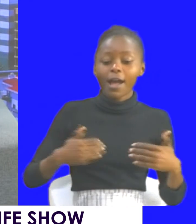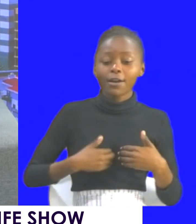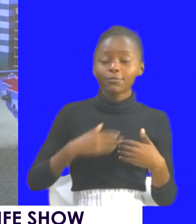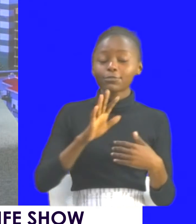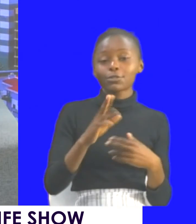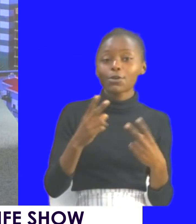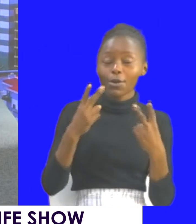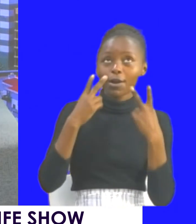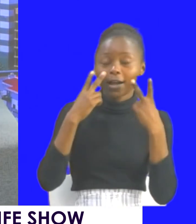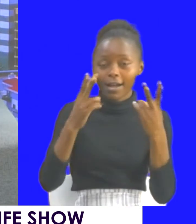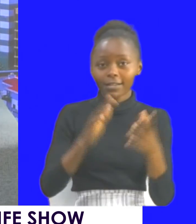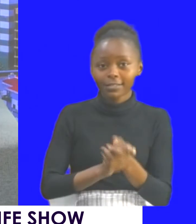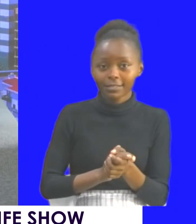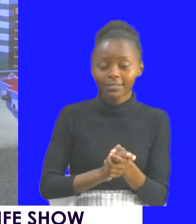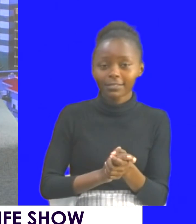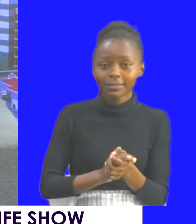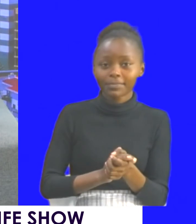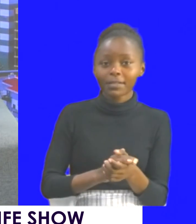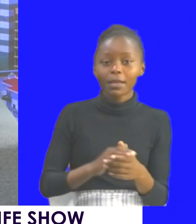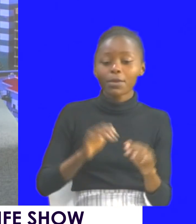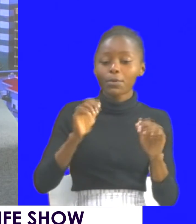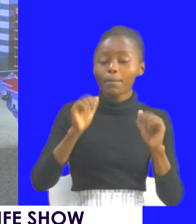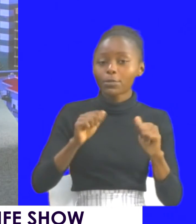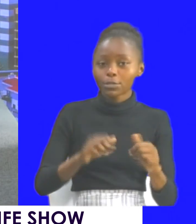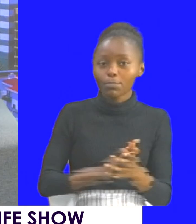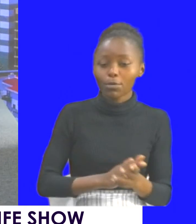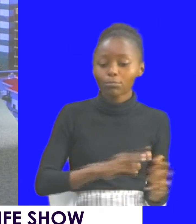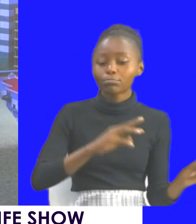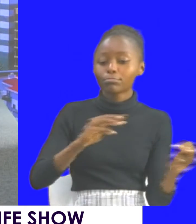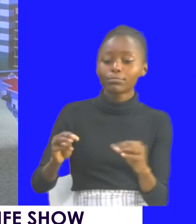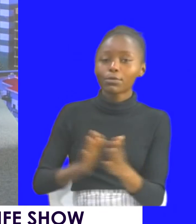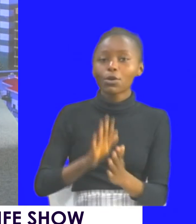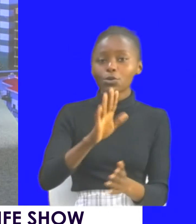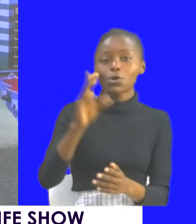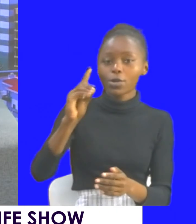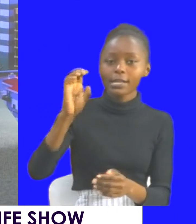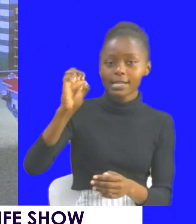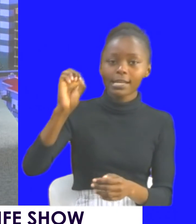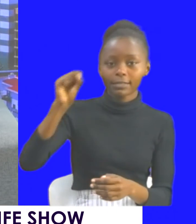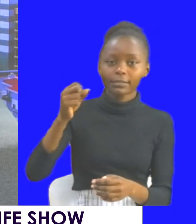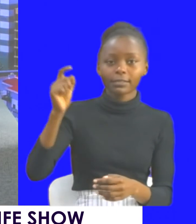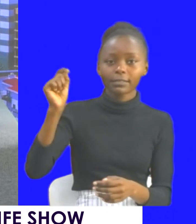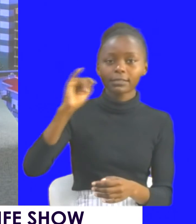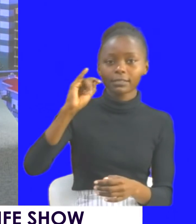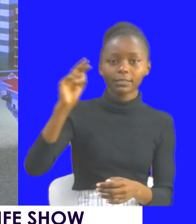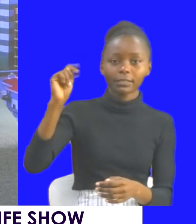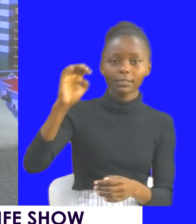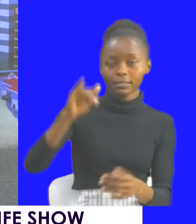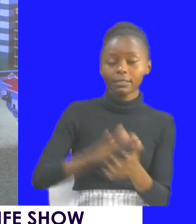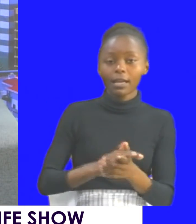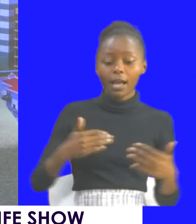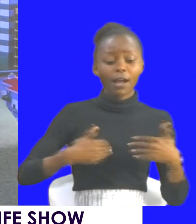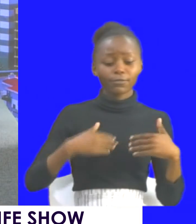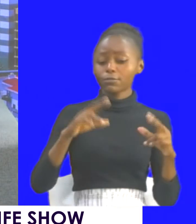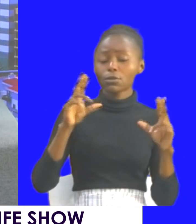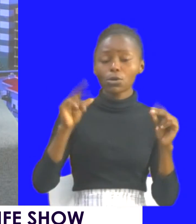I assure you, you will land on your destination. And that is why there is no room for depression. There is